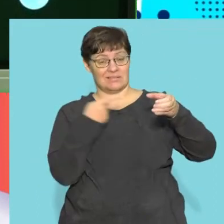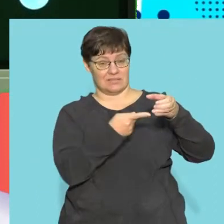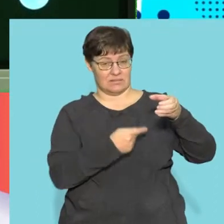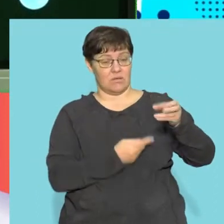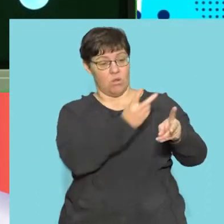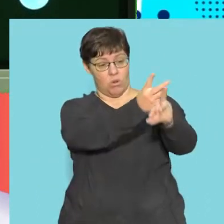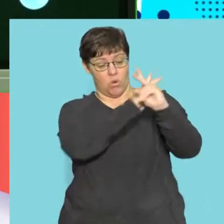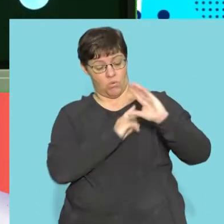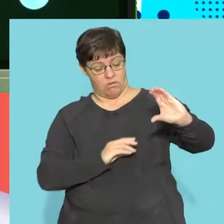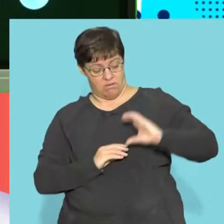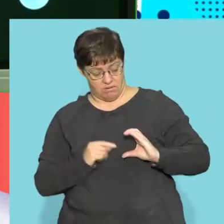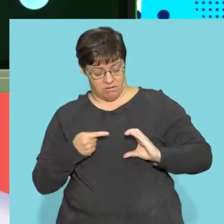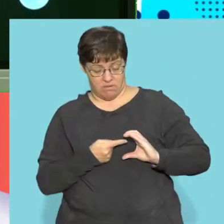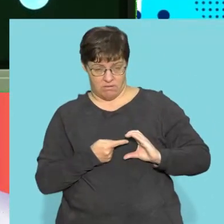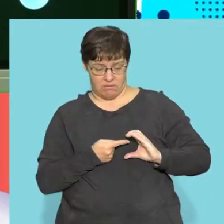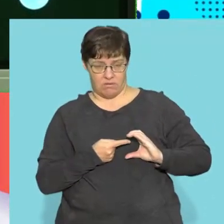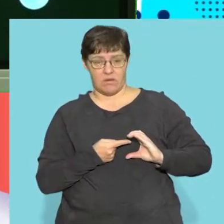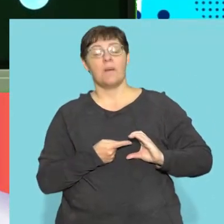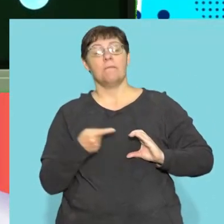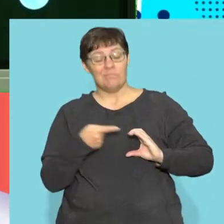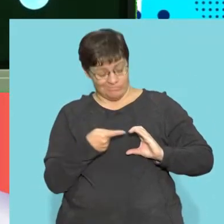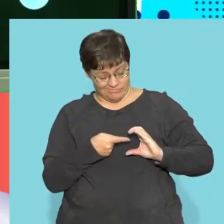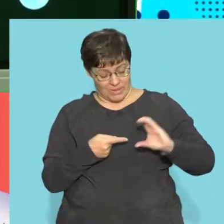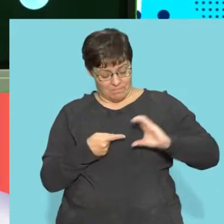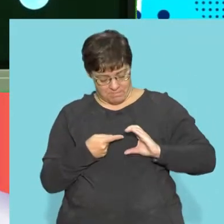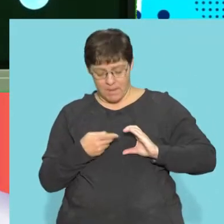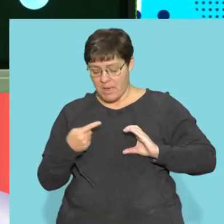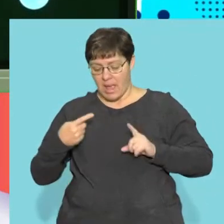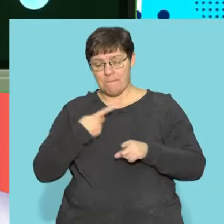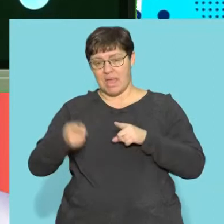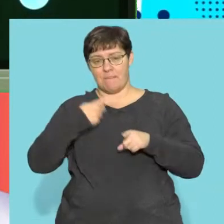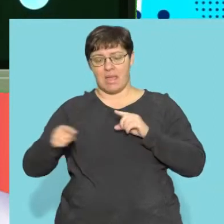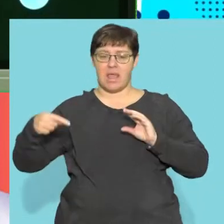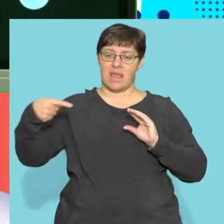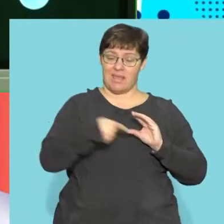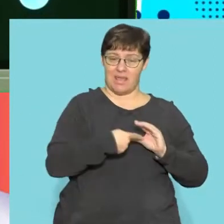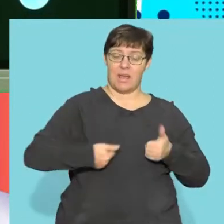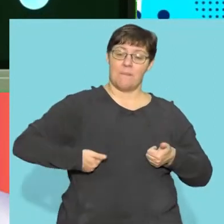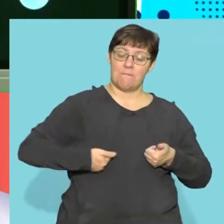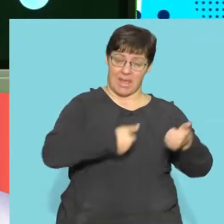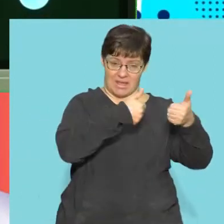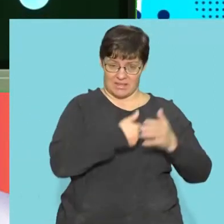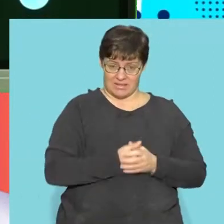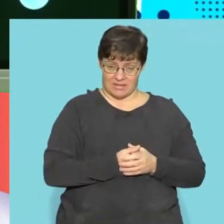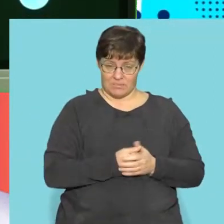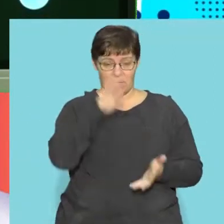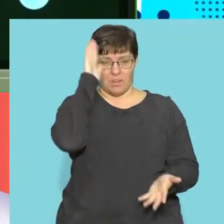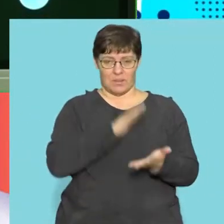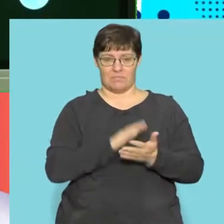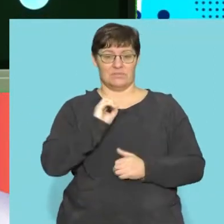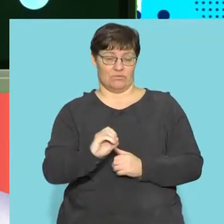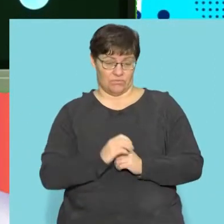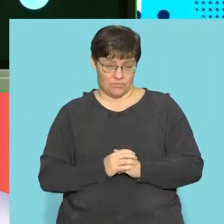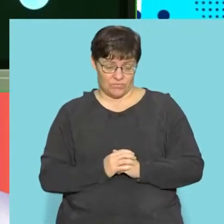concept of you take out a loan, you want to know how many months you must pay back the loan in order to amortize